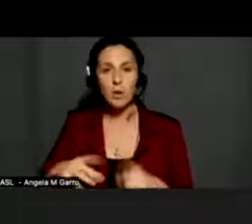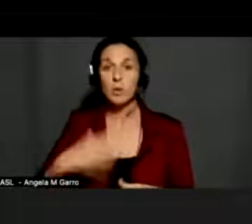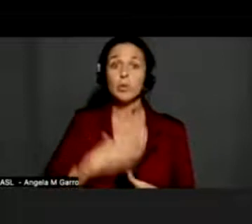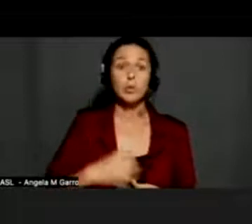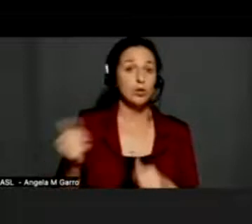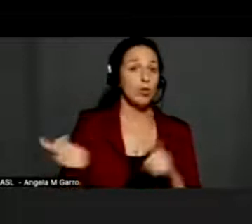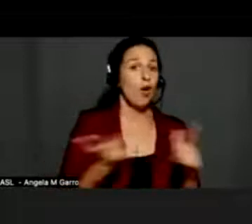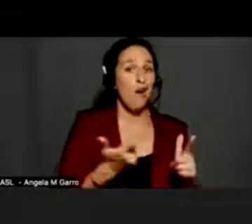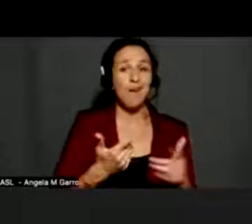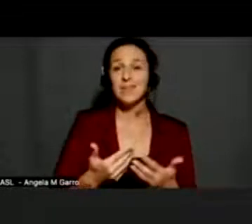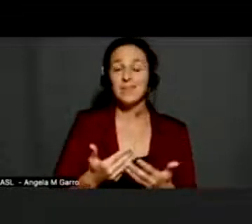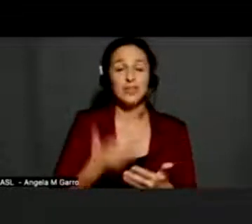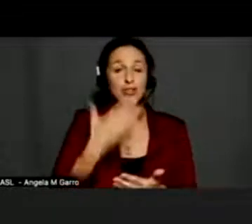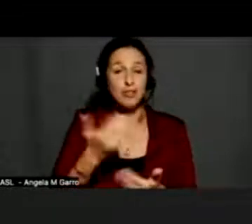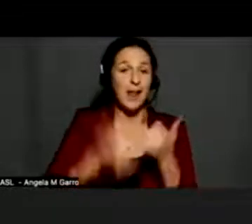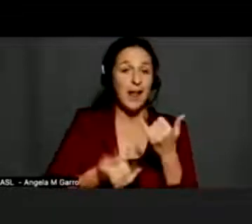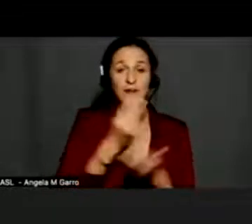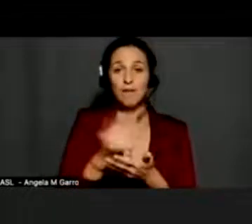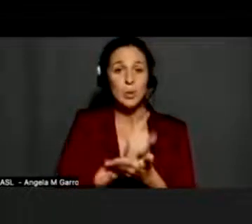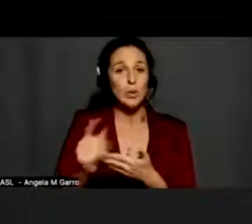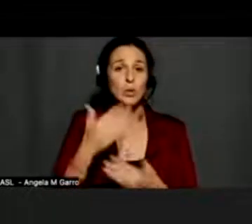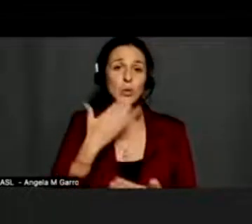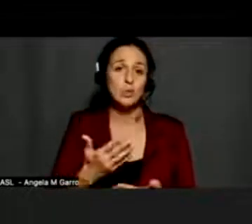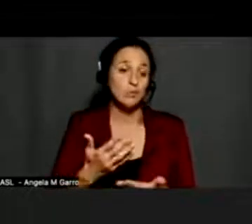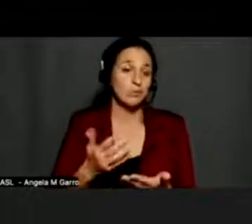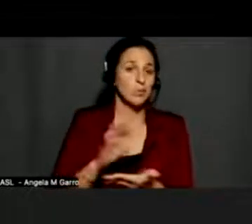last few weeks of school. Thank you.